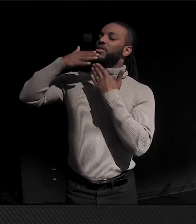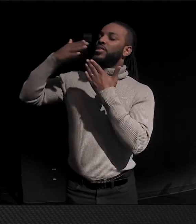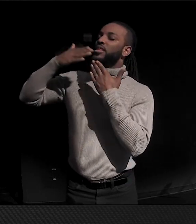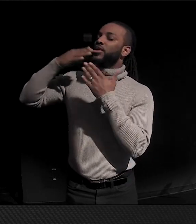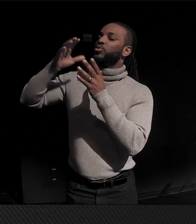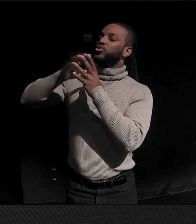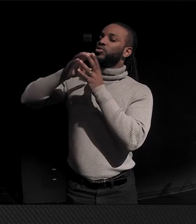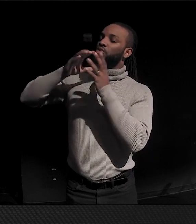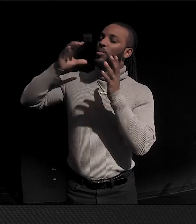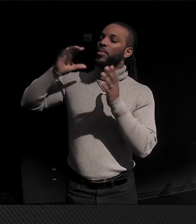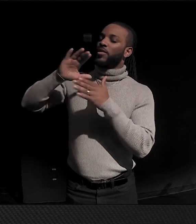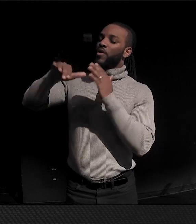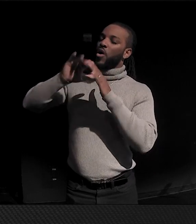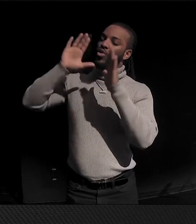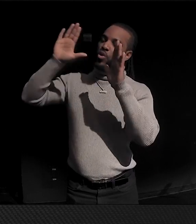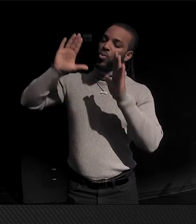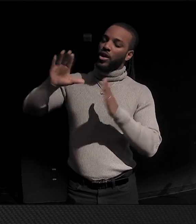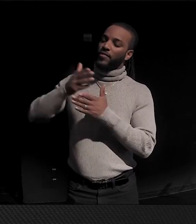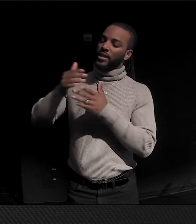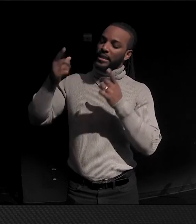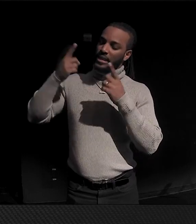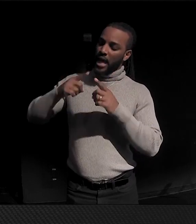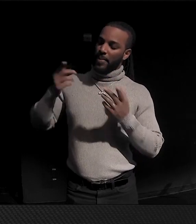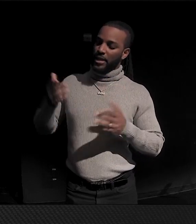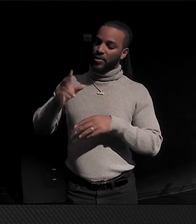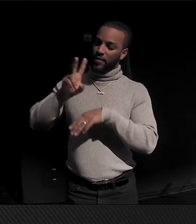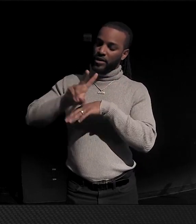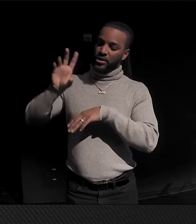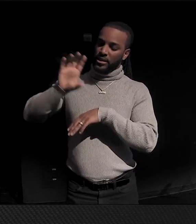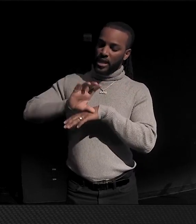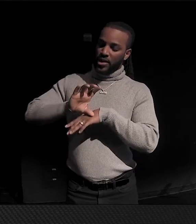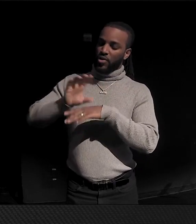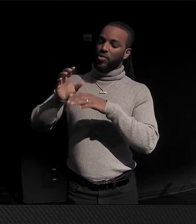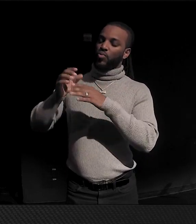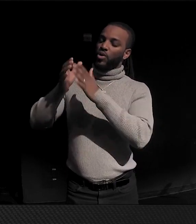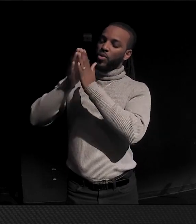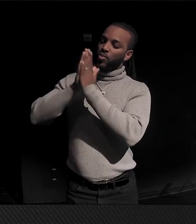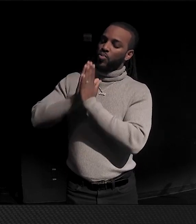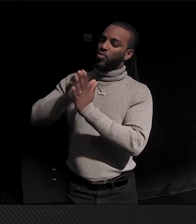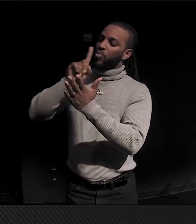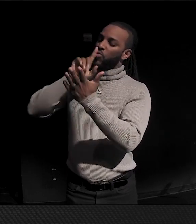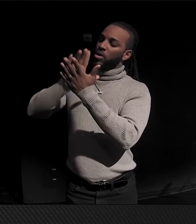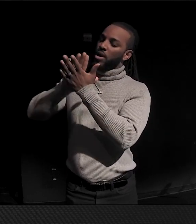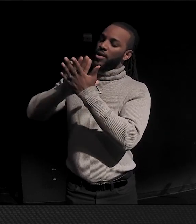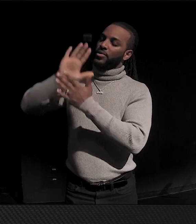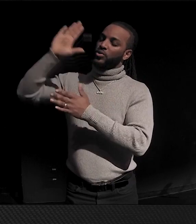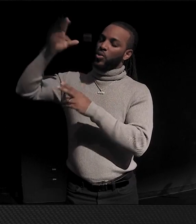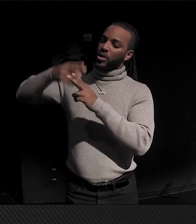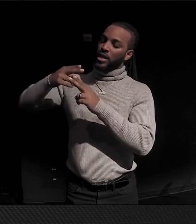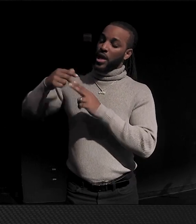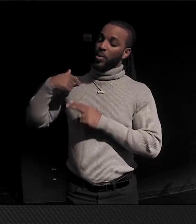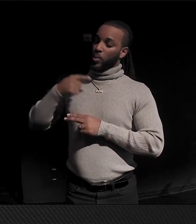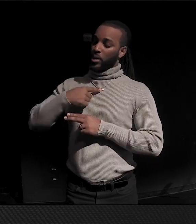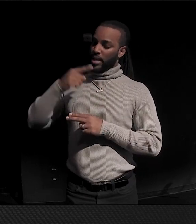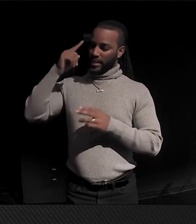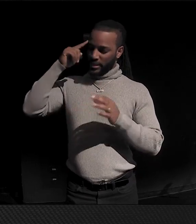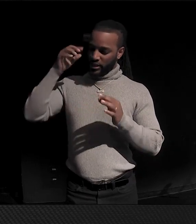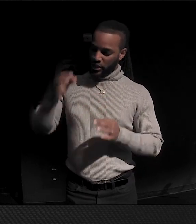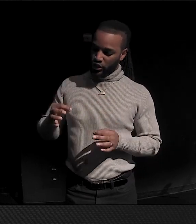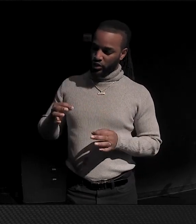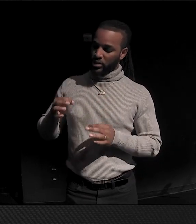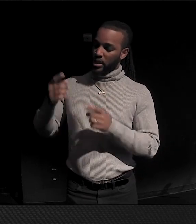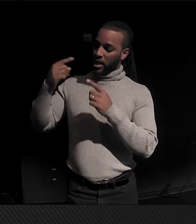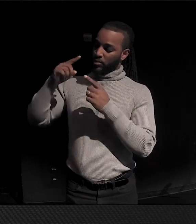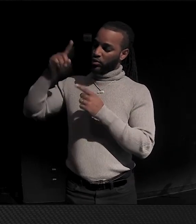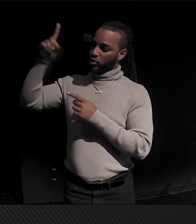all the wonderful things happening here at Vineyard Cincinnati. We praise your name, and we just intentionally, Father, come to